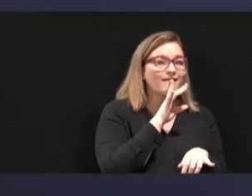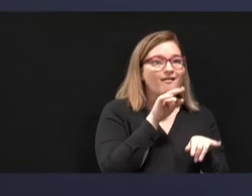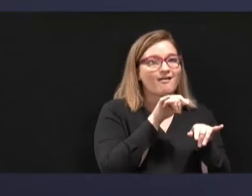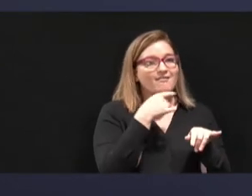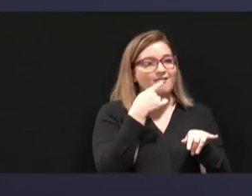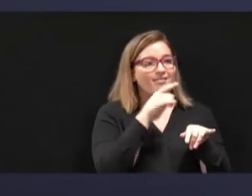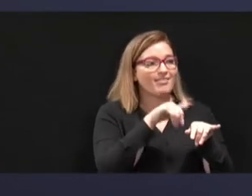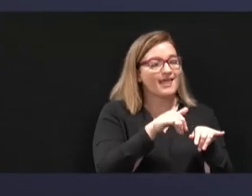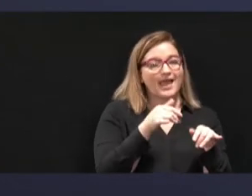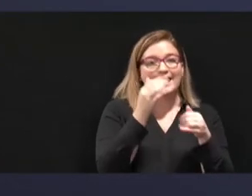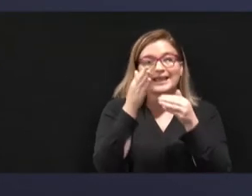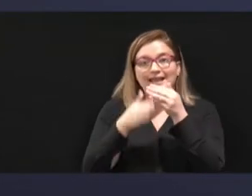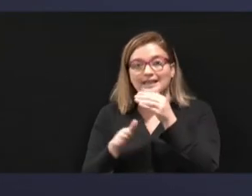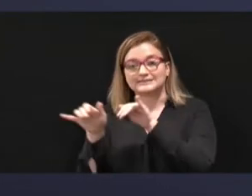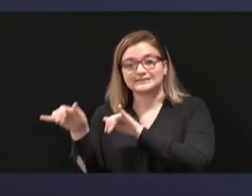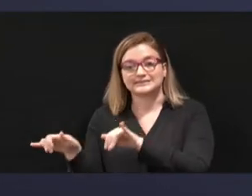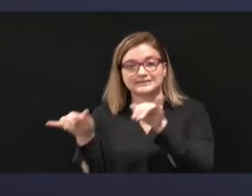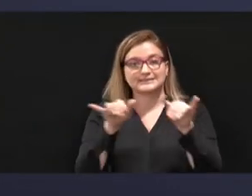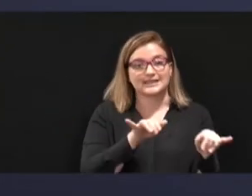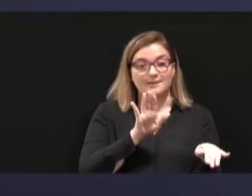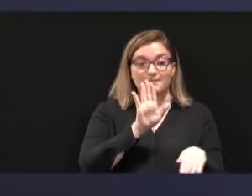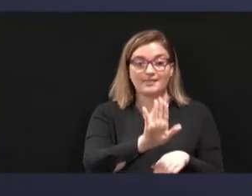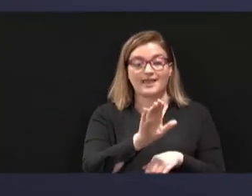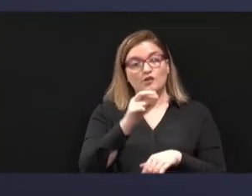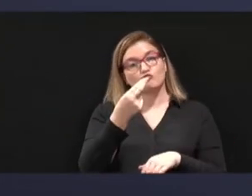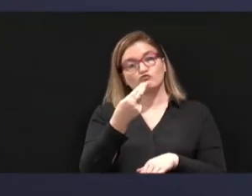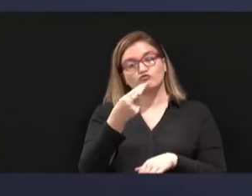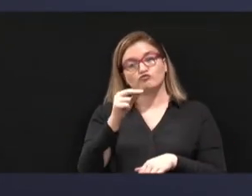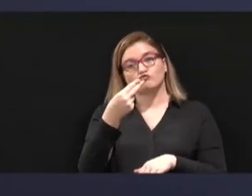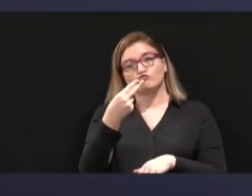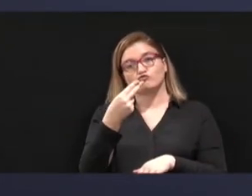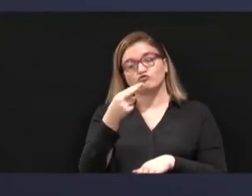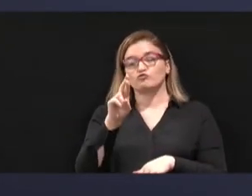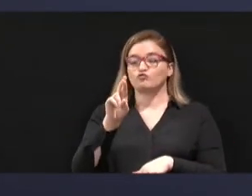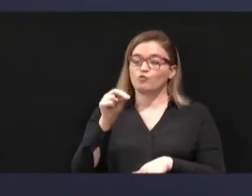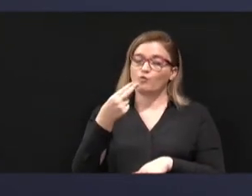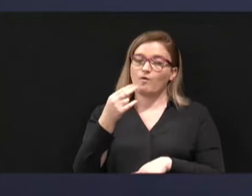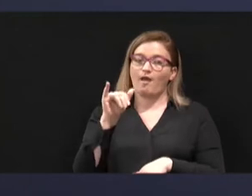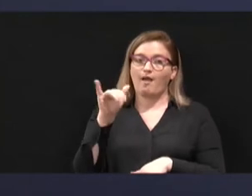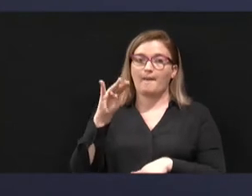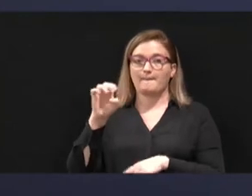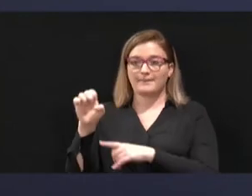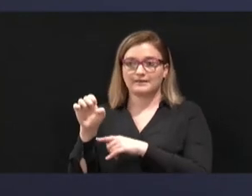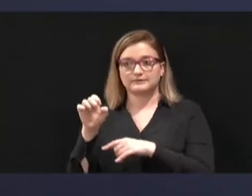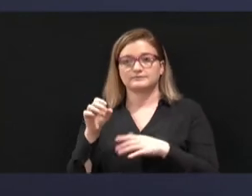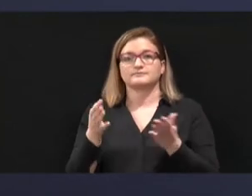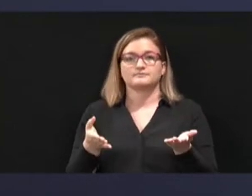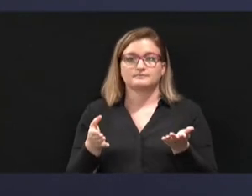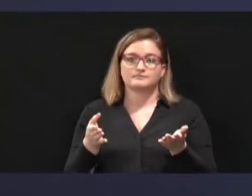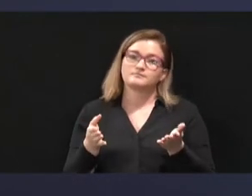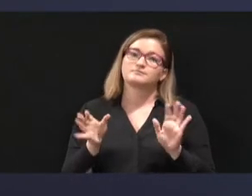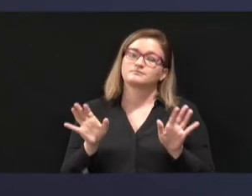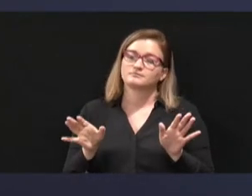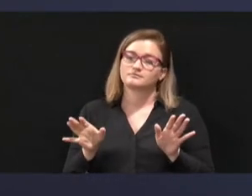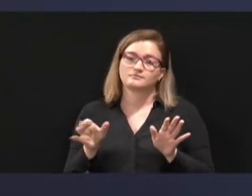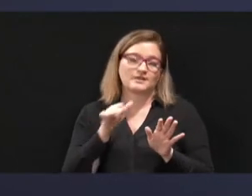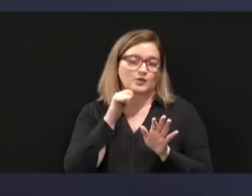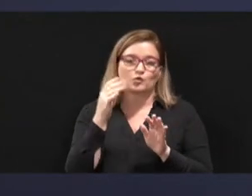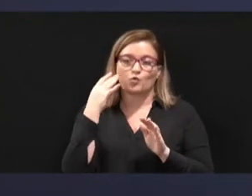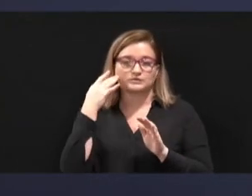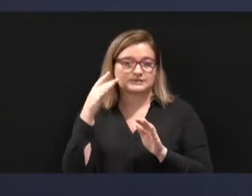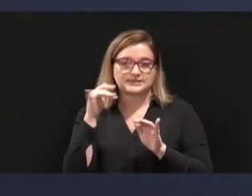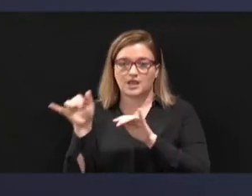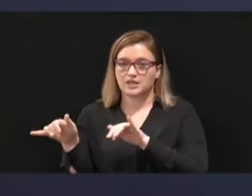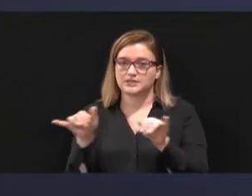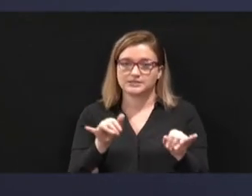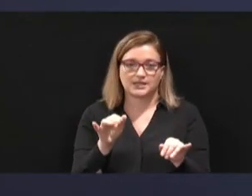they rhyme. When I first started doing it, I used to say they sound the same, they rhyme. They don't sound the same to little